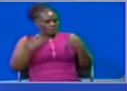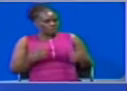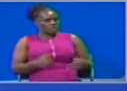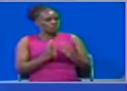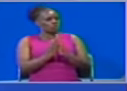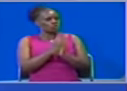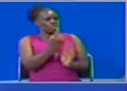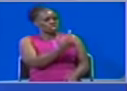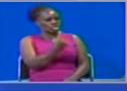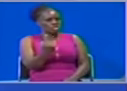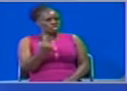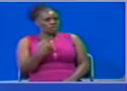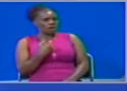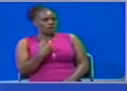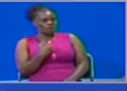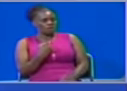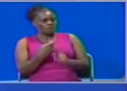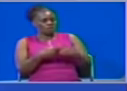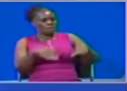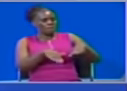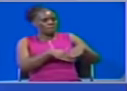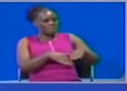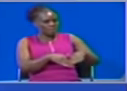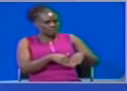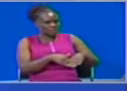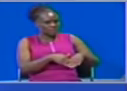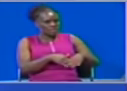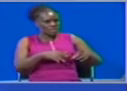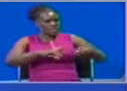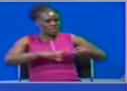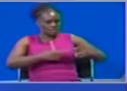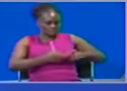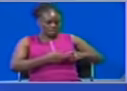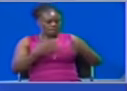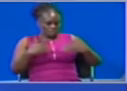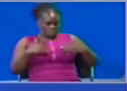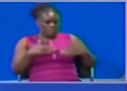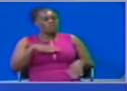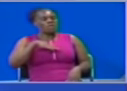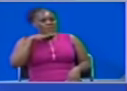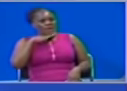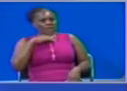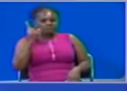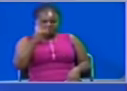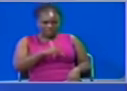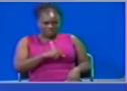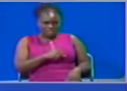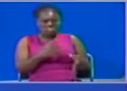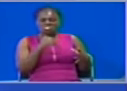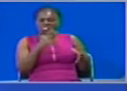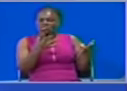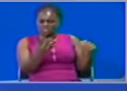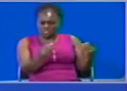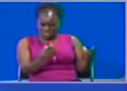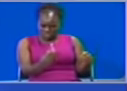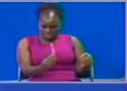from each one of us and from our members, from our relatives. There are people who have lost lives. Mm. This is not an easy thing, and it is